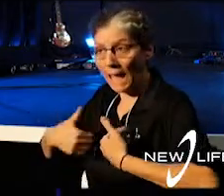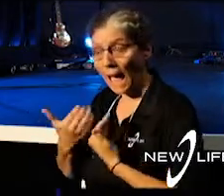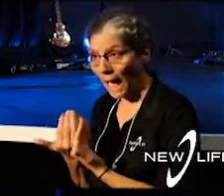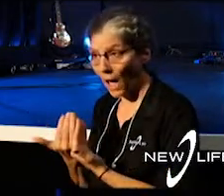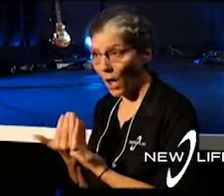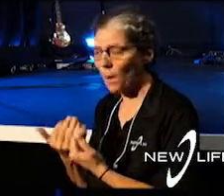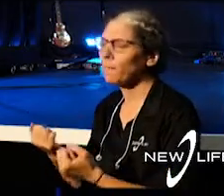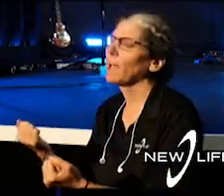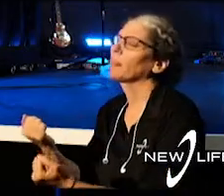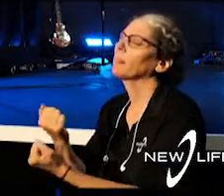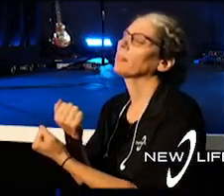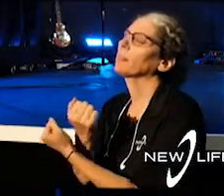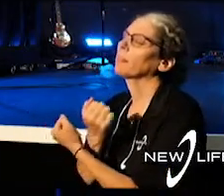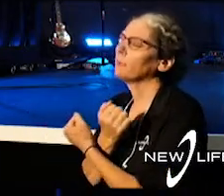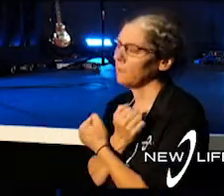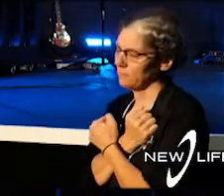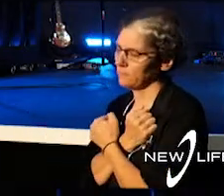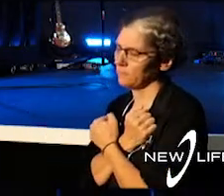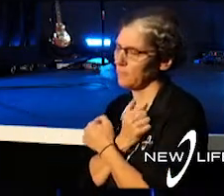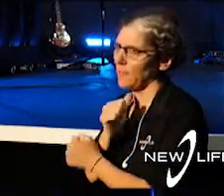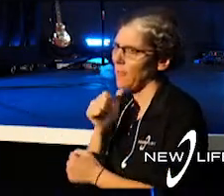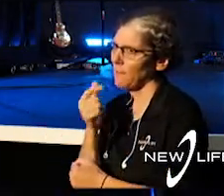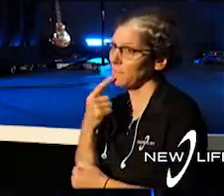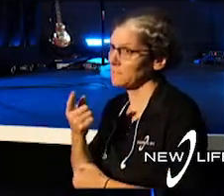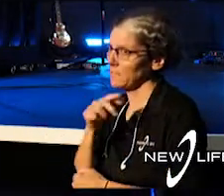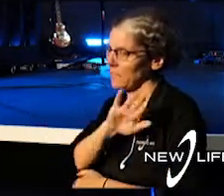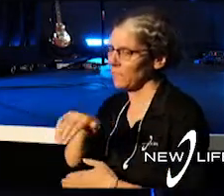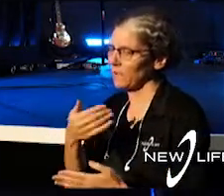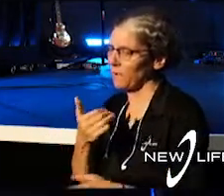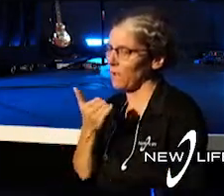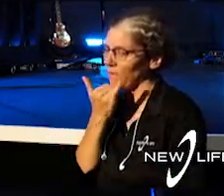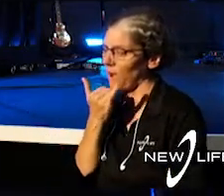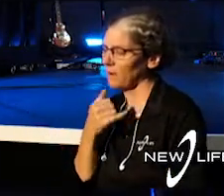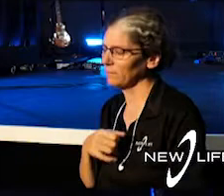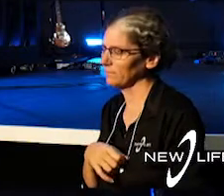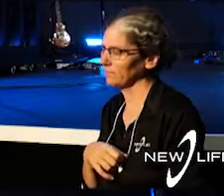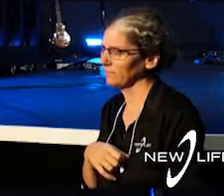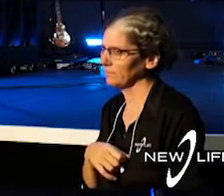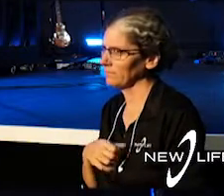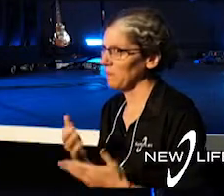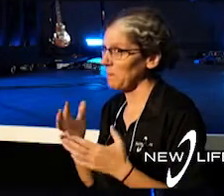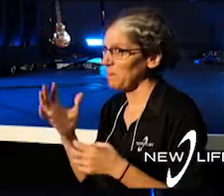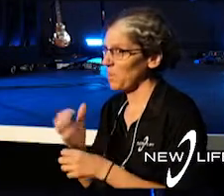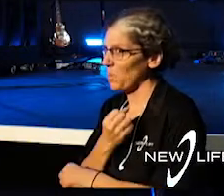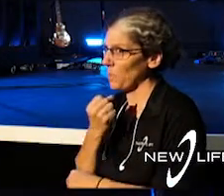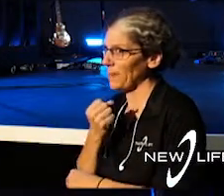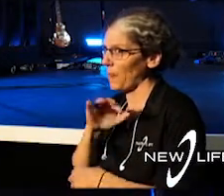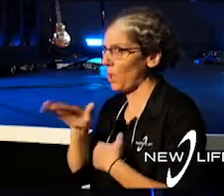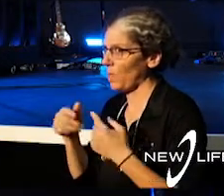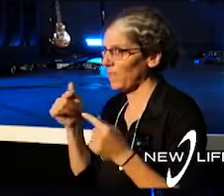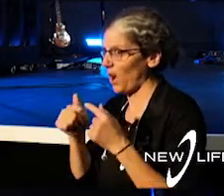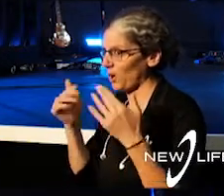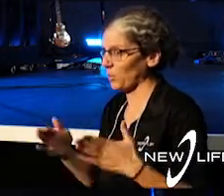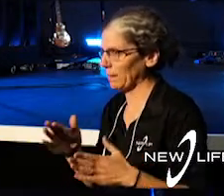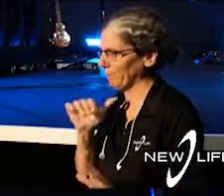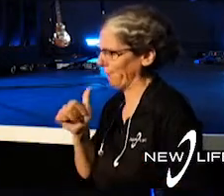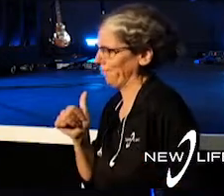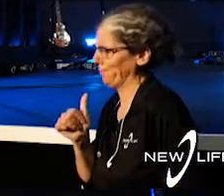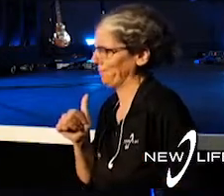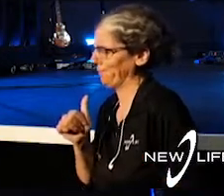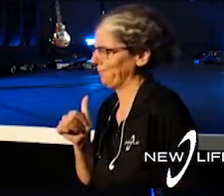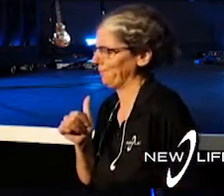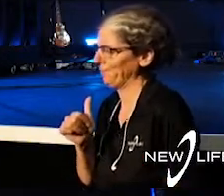them all that you're right." No. "If you win every argument." No. "If